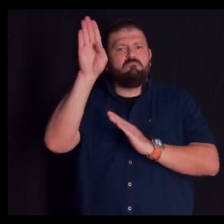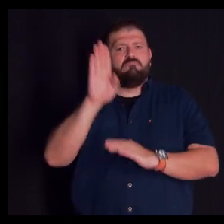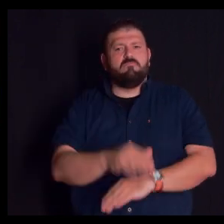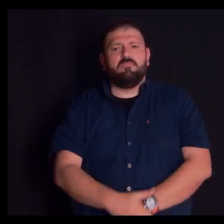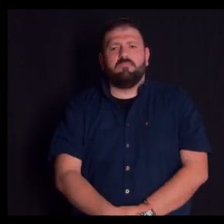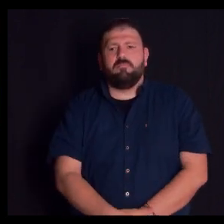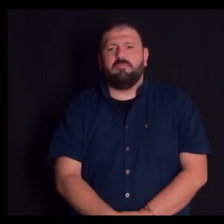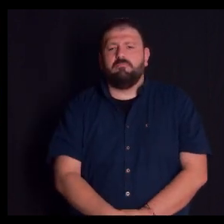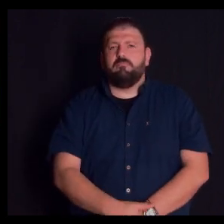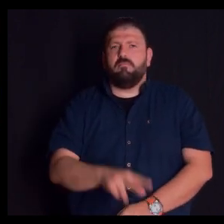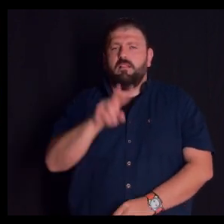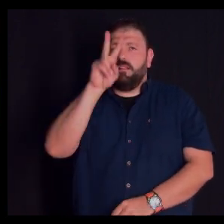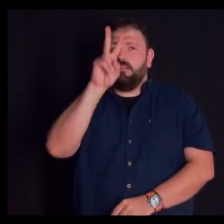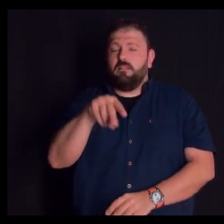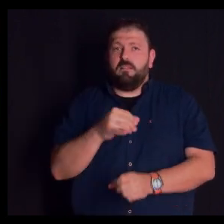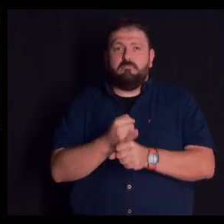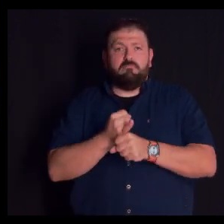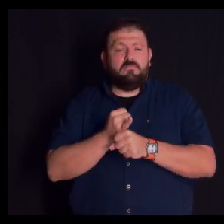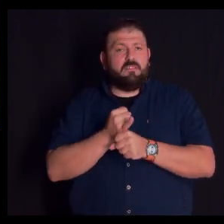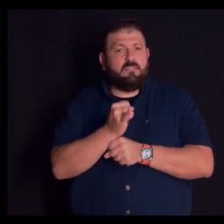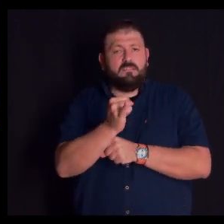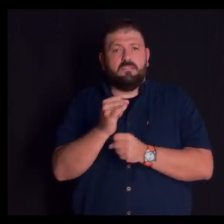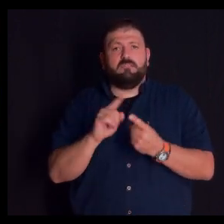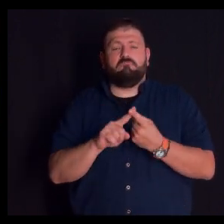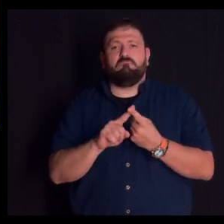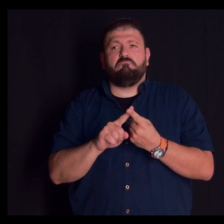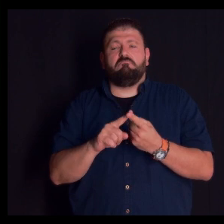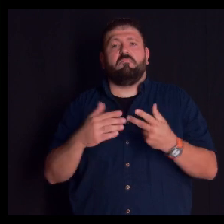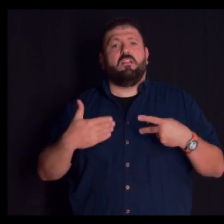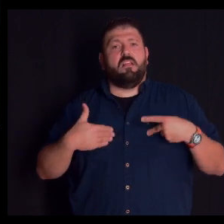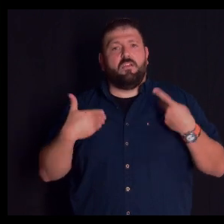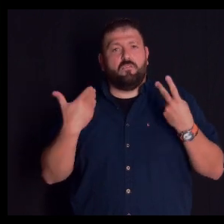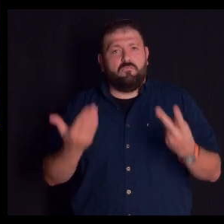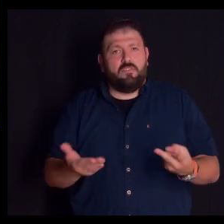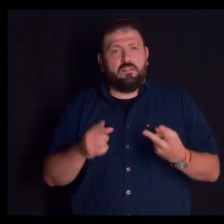unstoppable person in Omnilife. Decision,